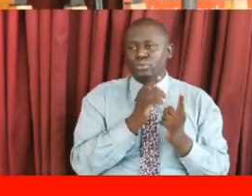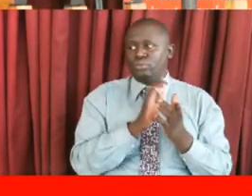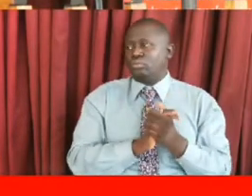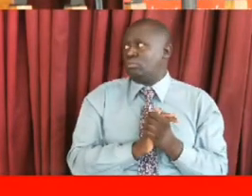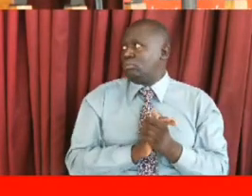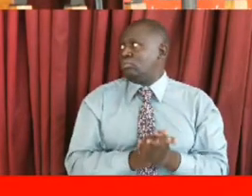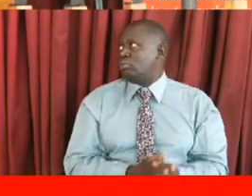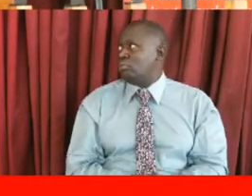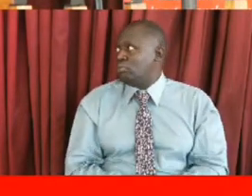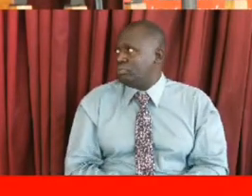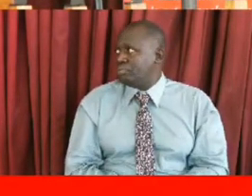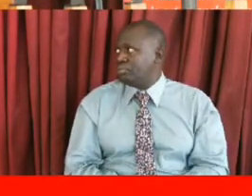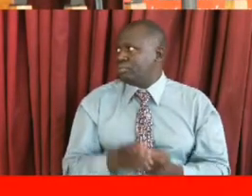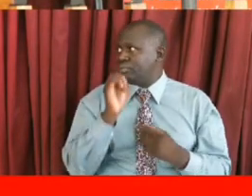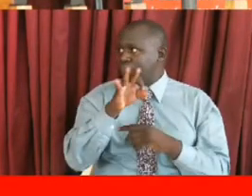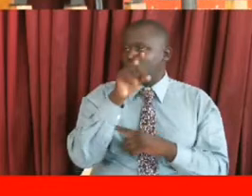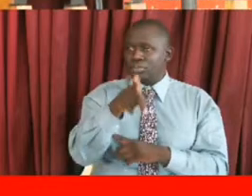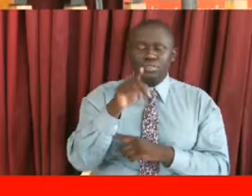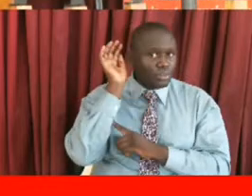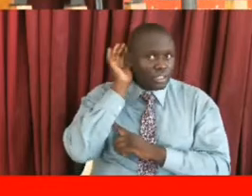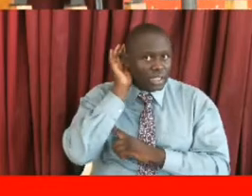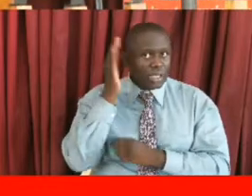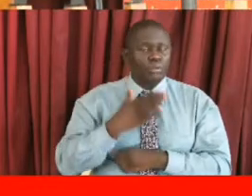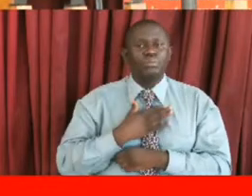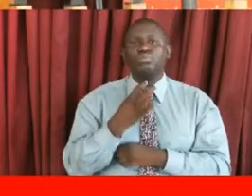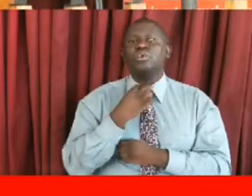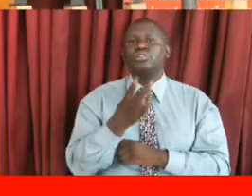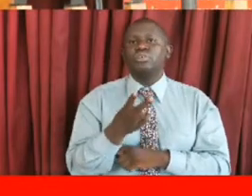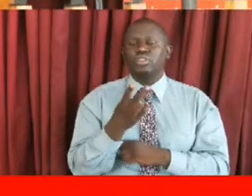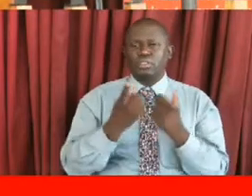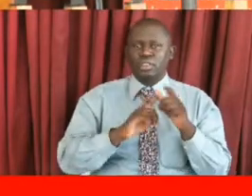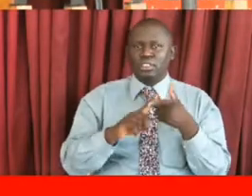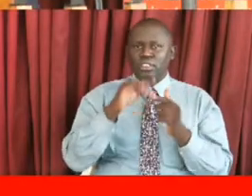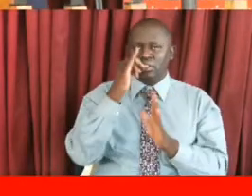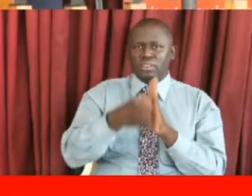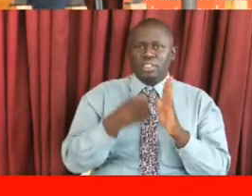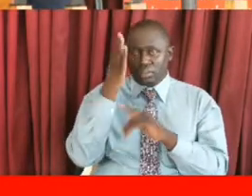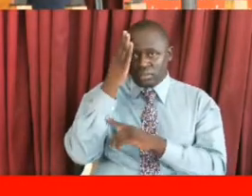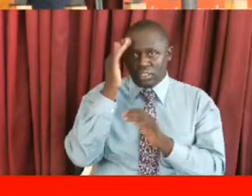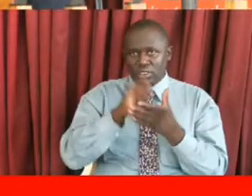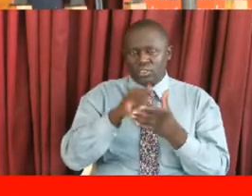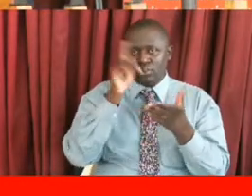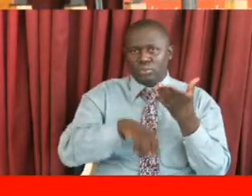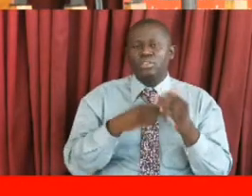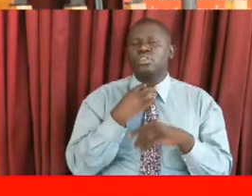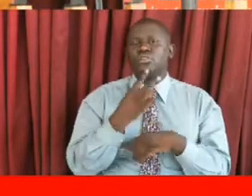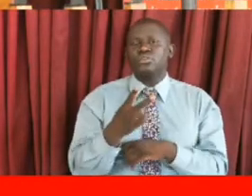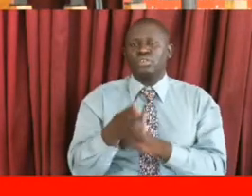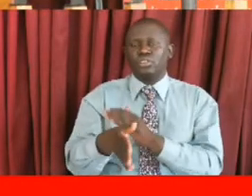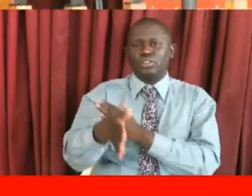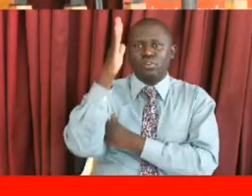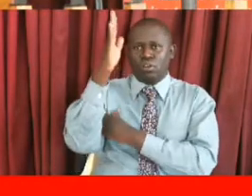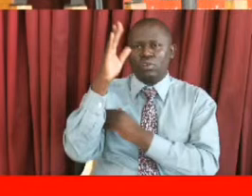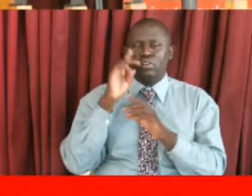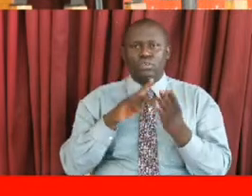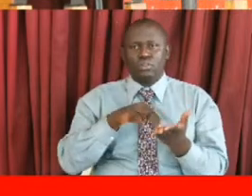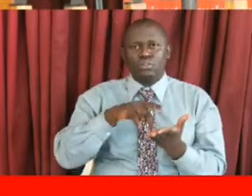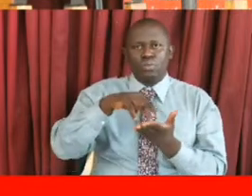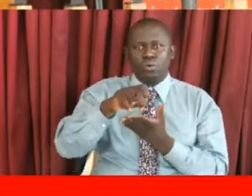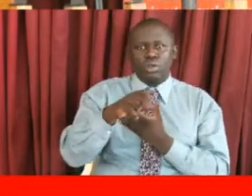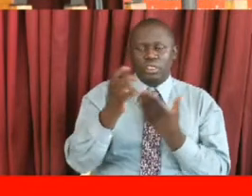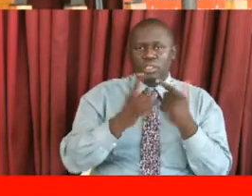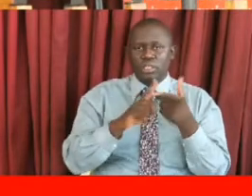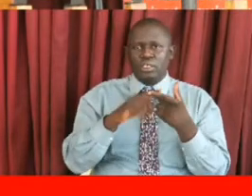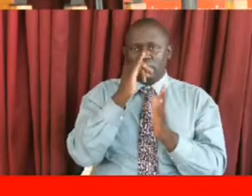you so if you hear my voice just know that it's the voice of goding just know that it's